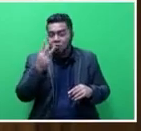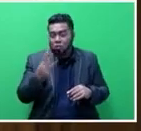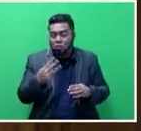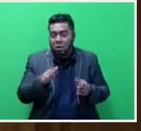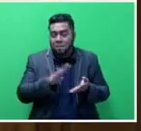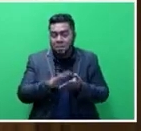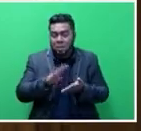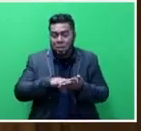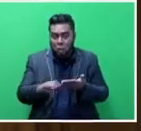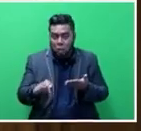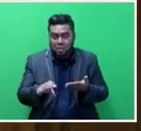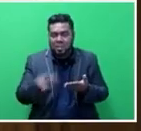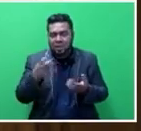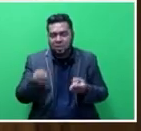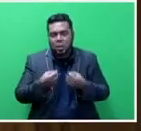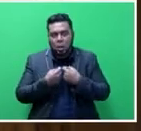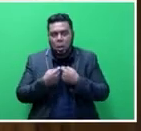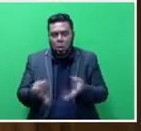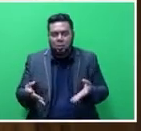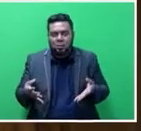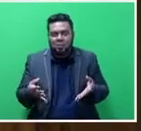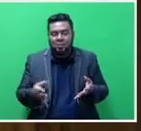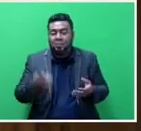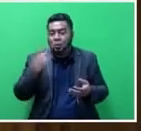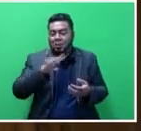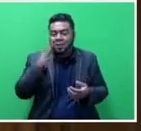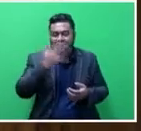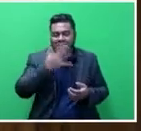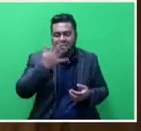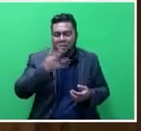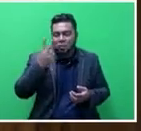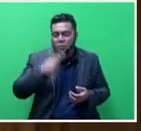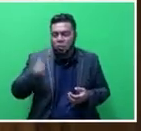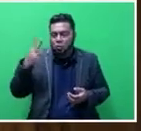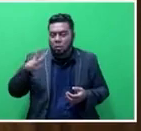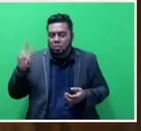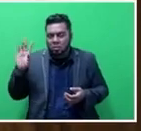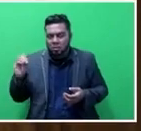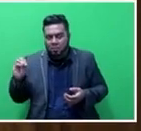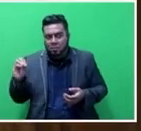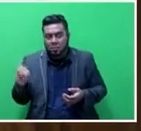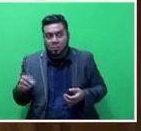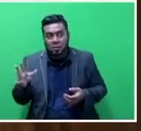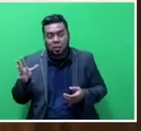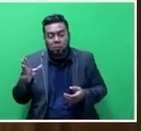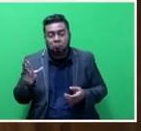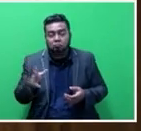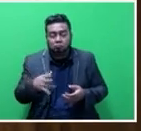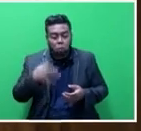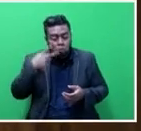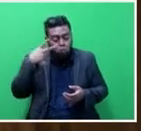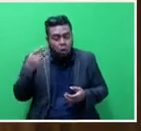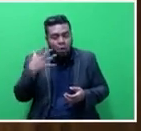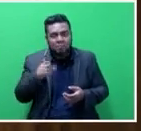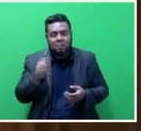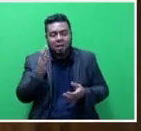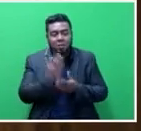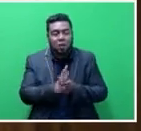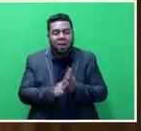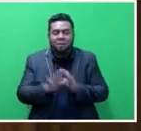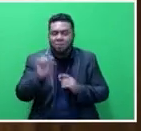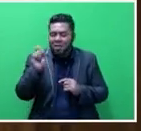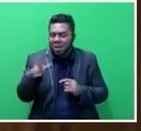billion have been lost between 2015 and 2020, stolen out of the hands of